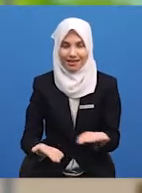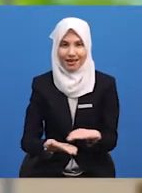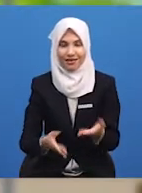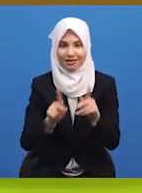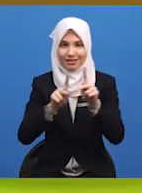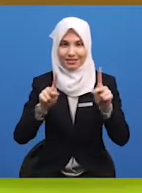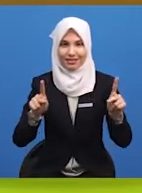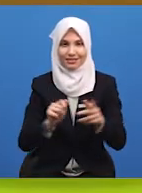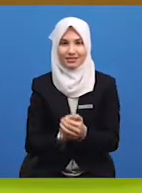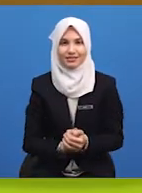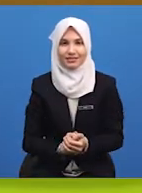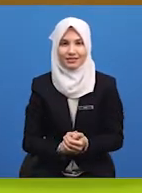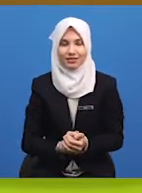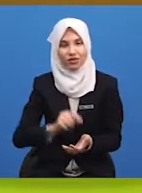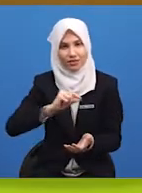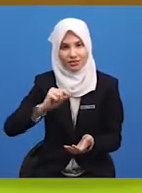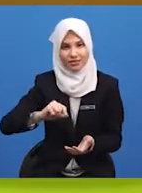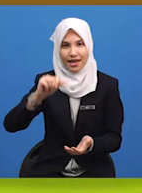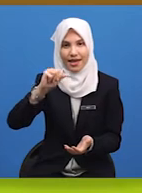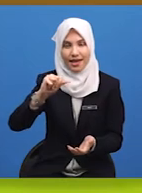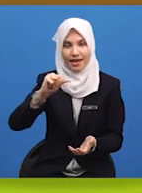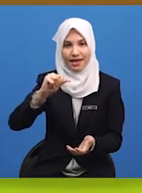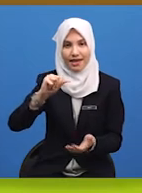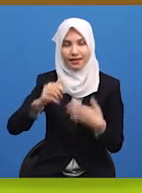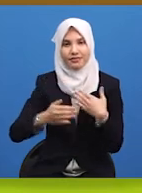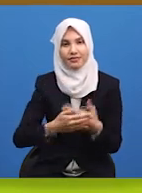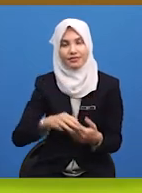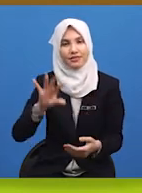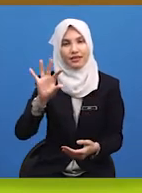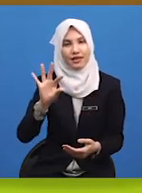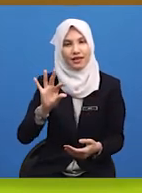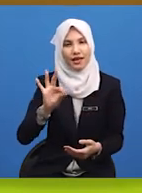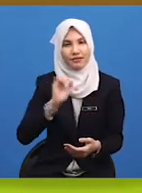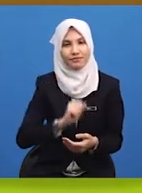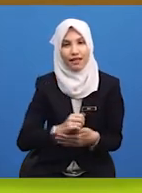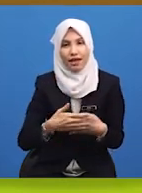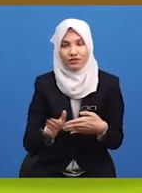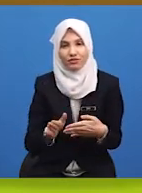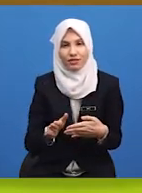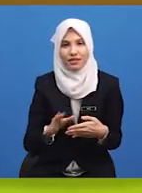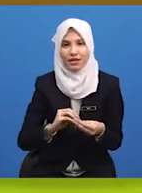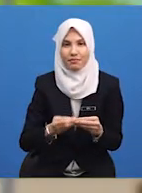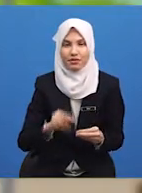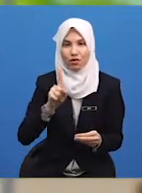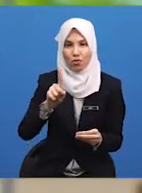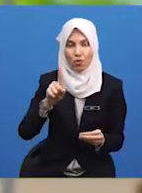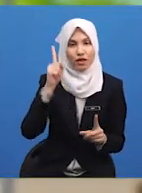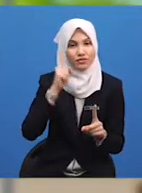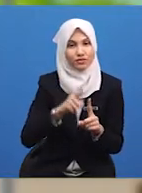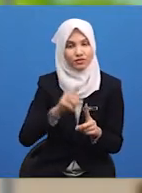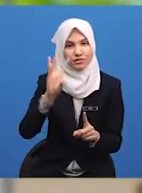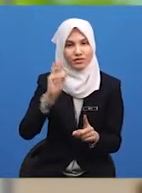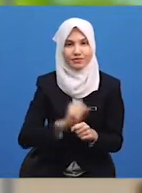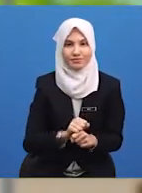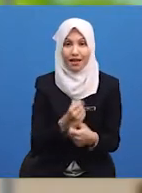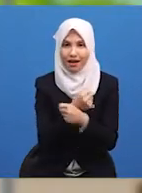sentences. You can just write A to F next to the numbers 1 to 6. Are